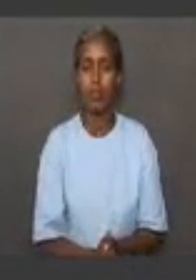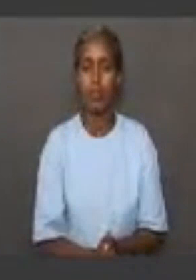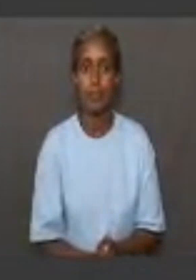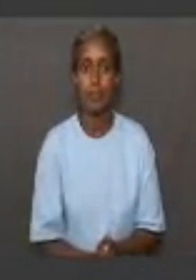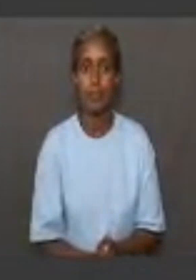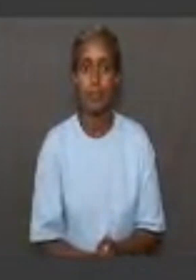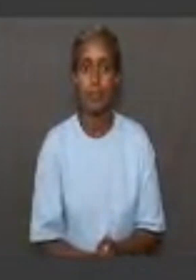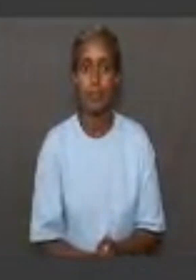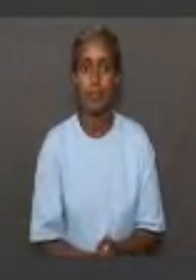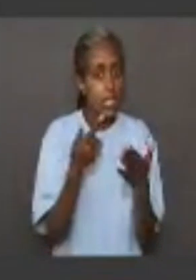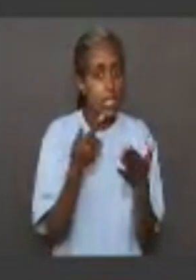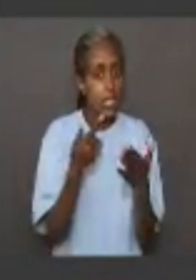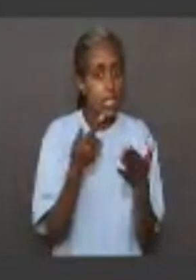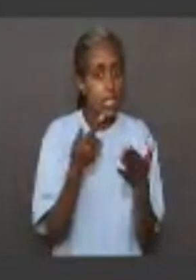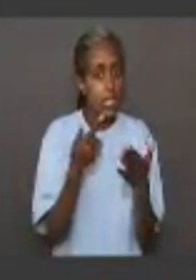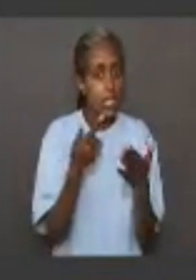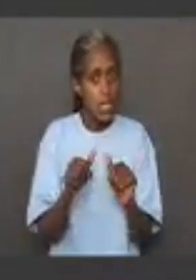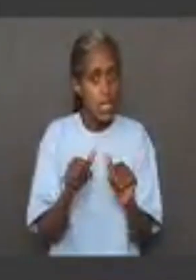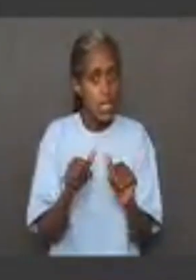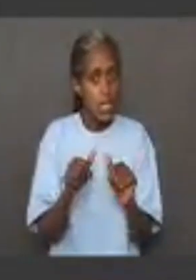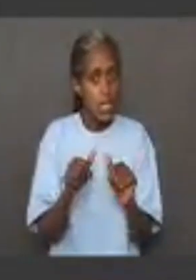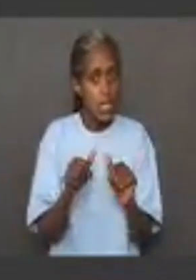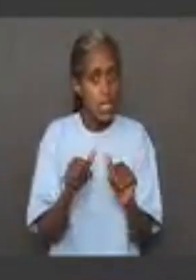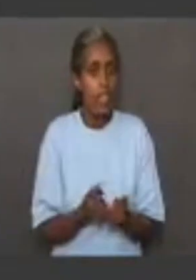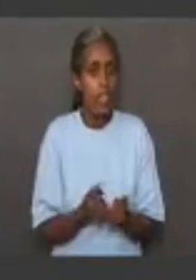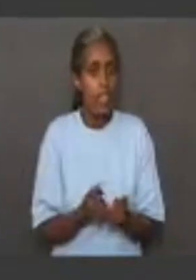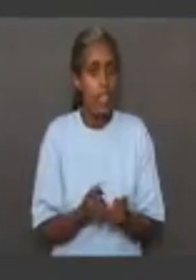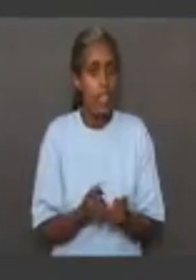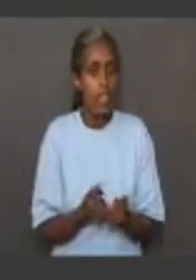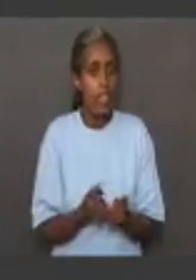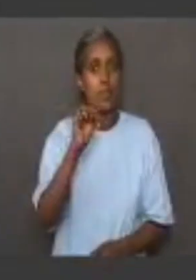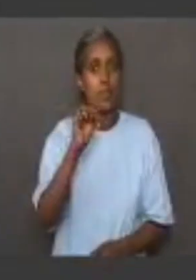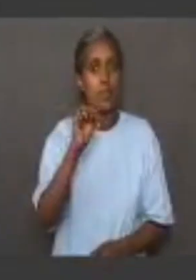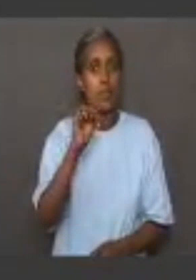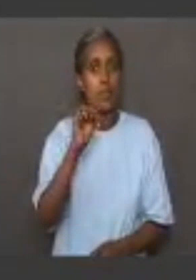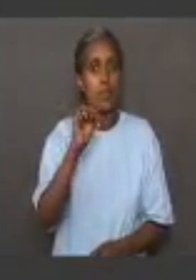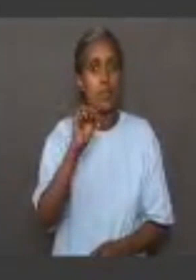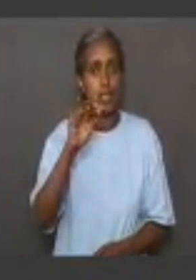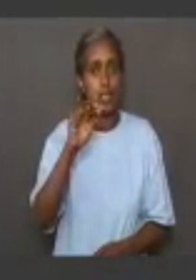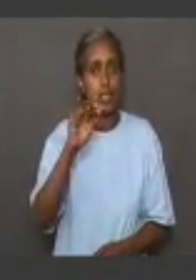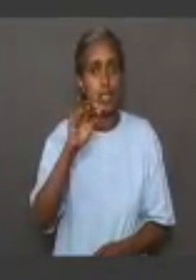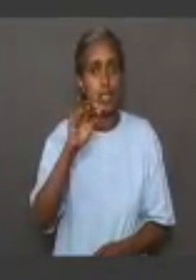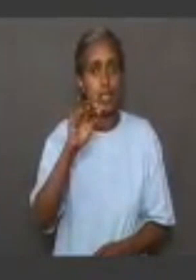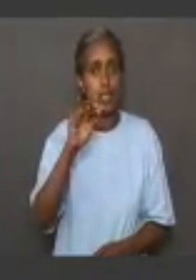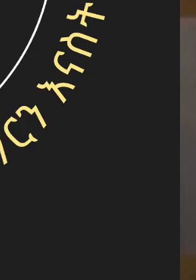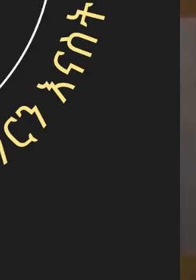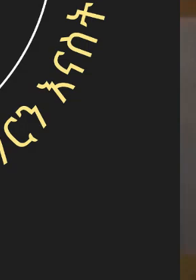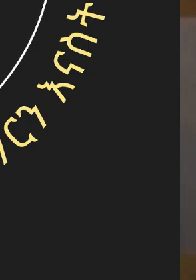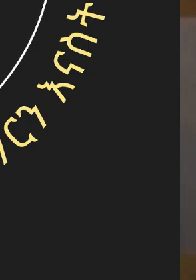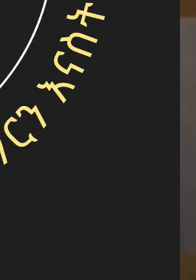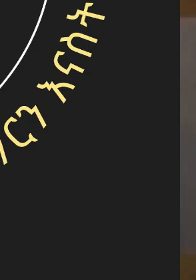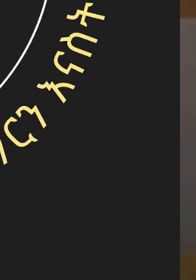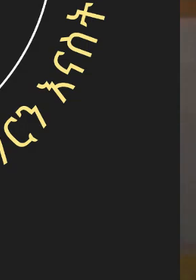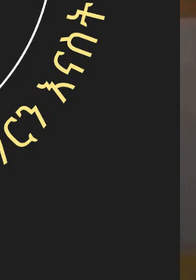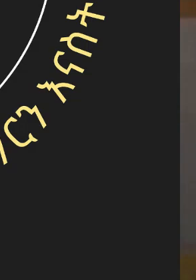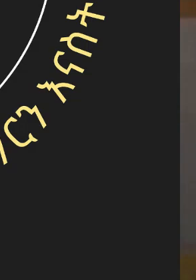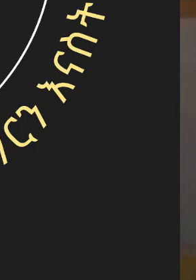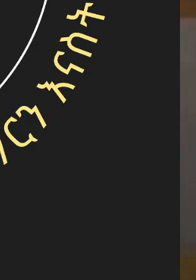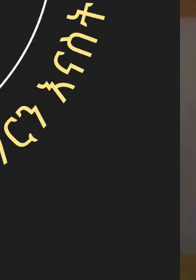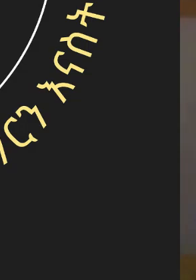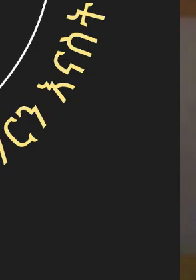This area is the symmetric difference. Let us try an